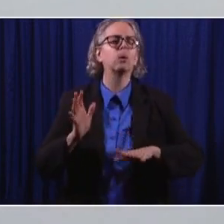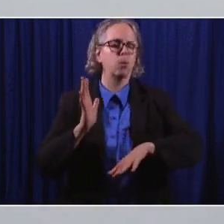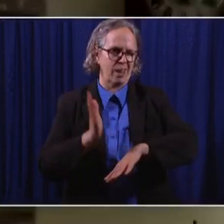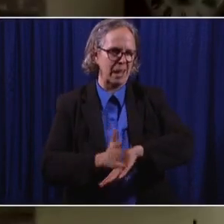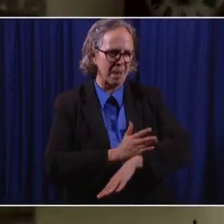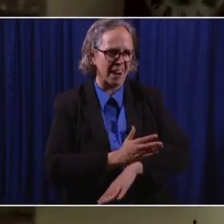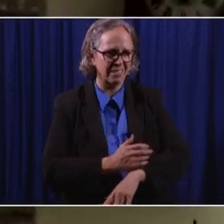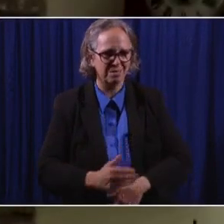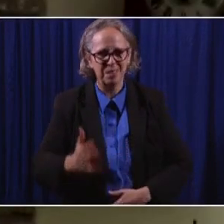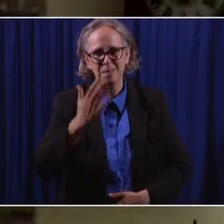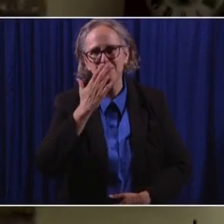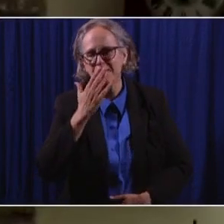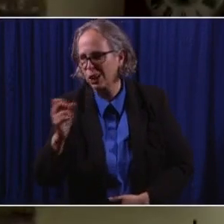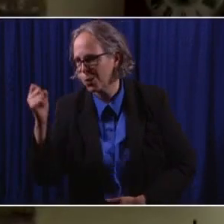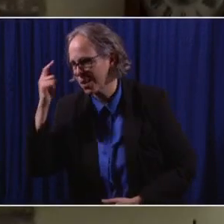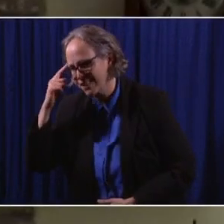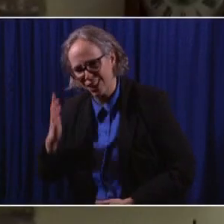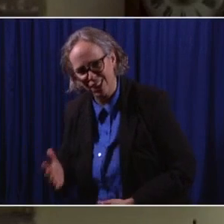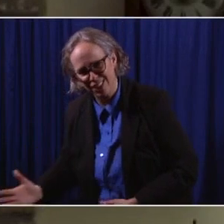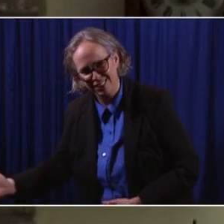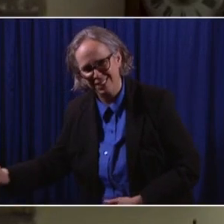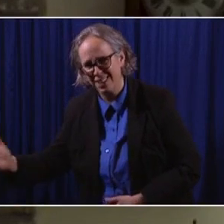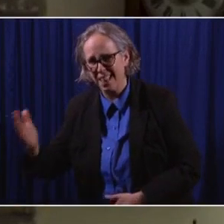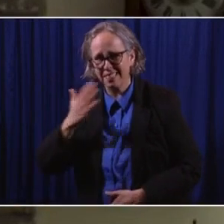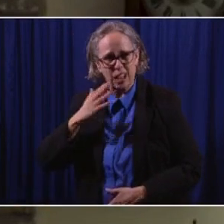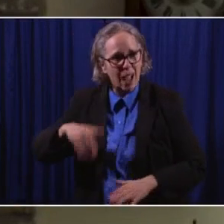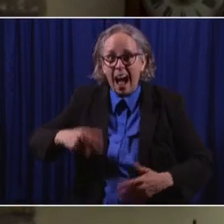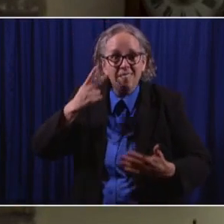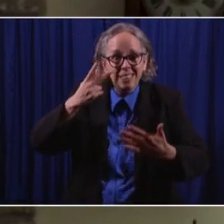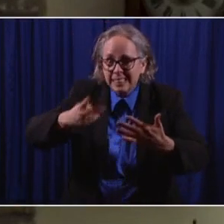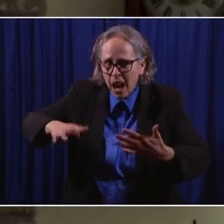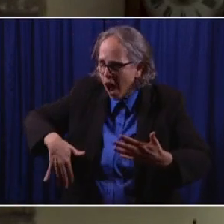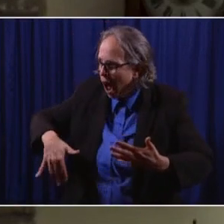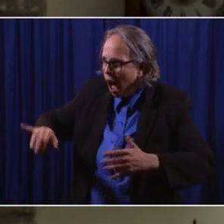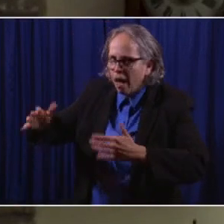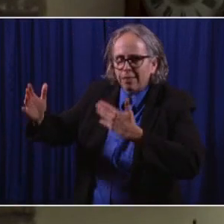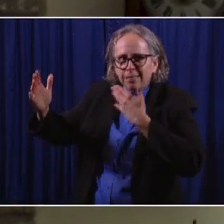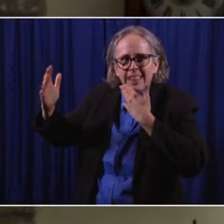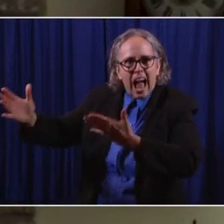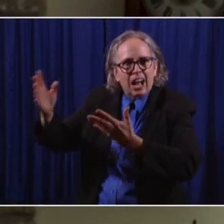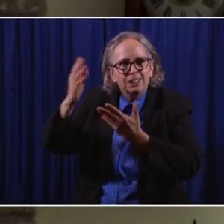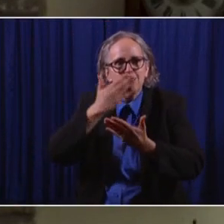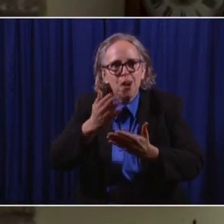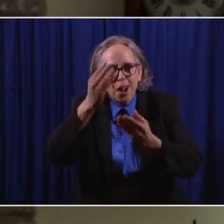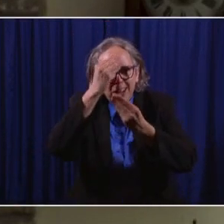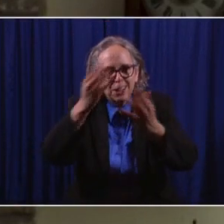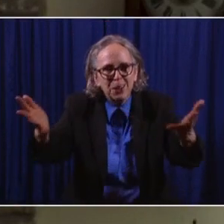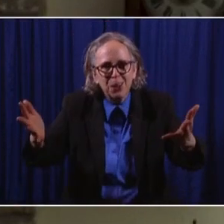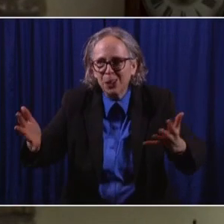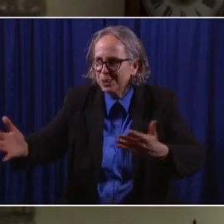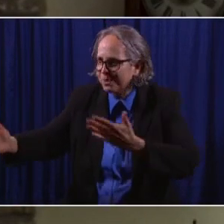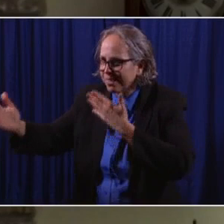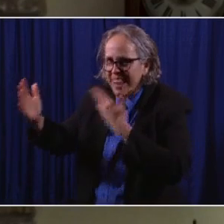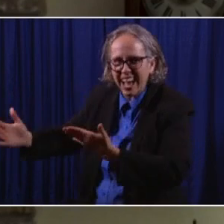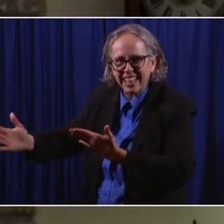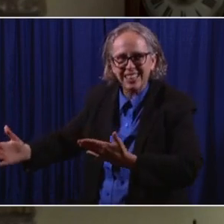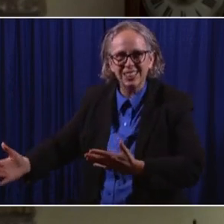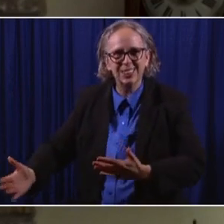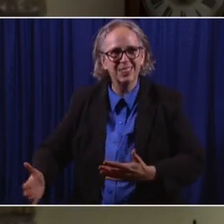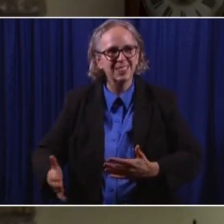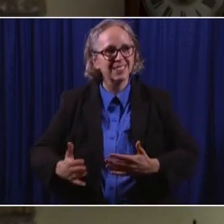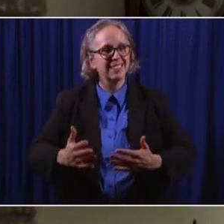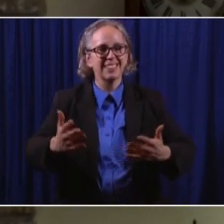Well, thanks for bringing those up. I had not seen those, so thanks for sharing. And it is, as you said, Lieutenant Governor, I think a tribute to the